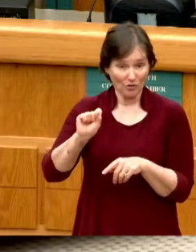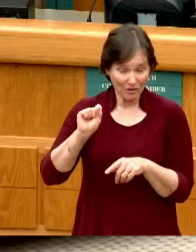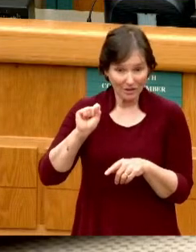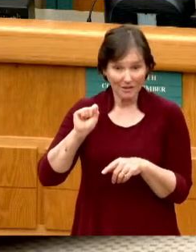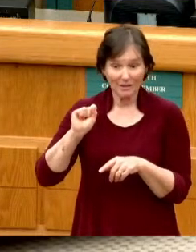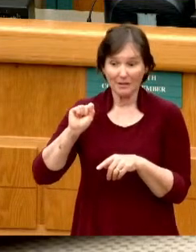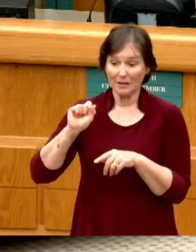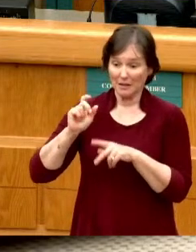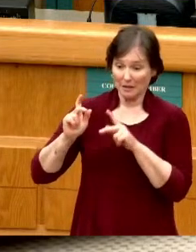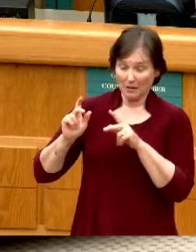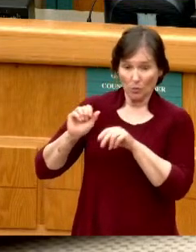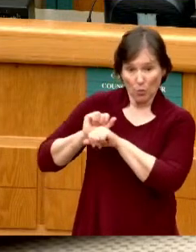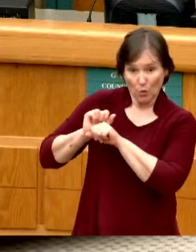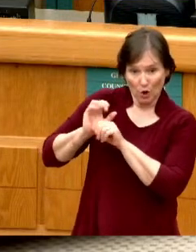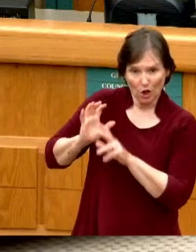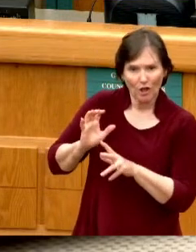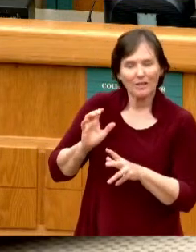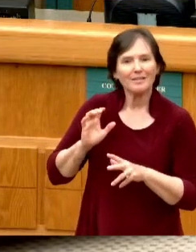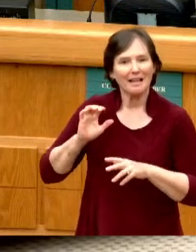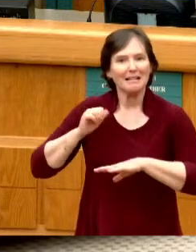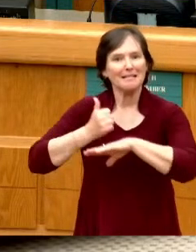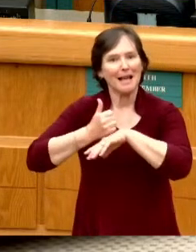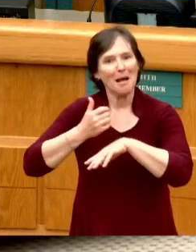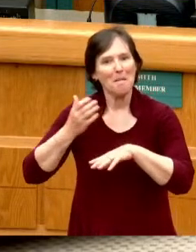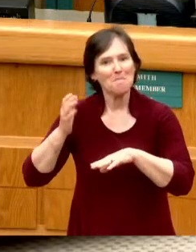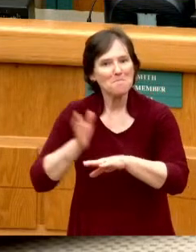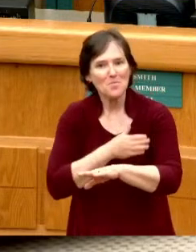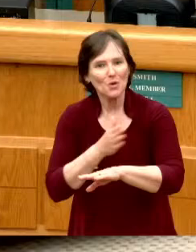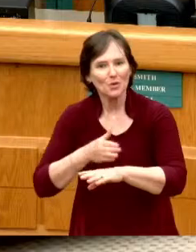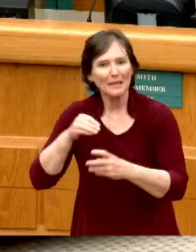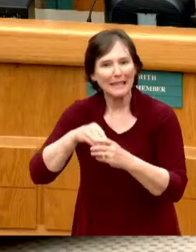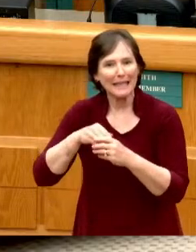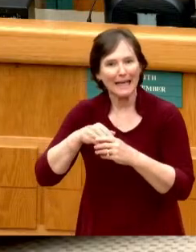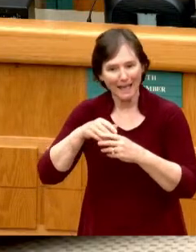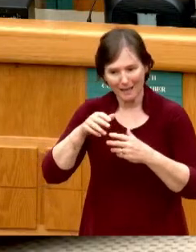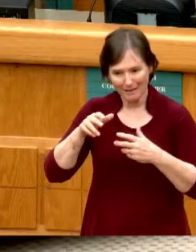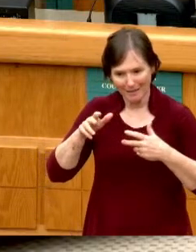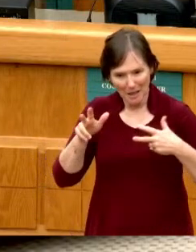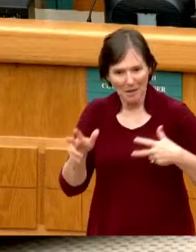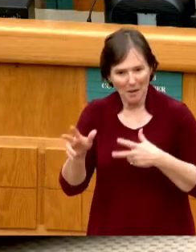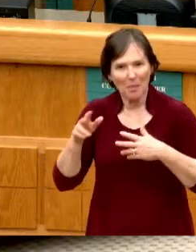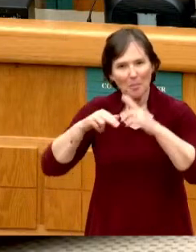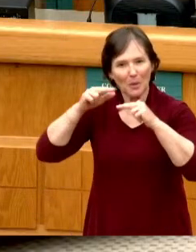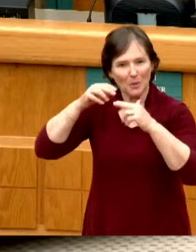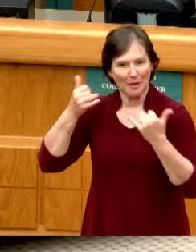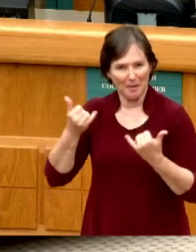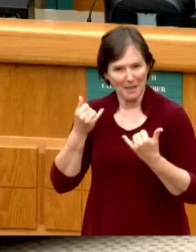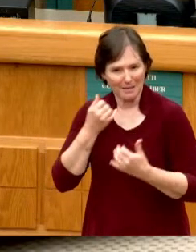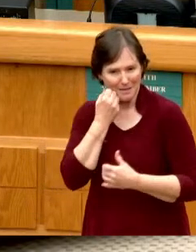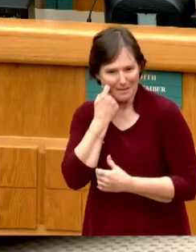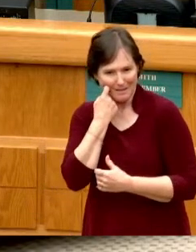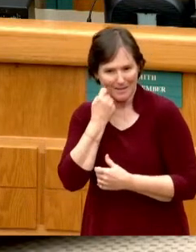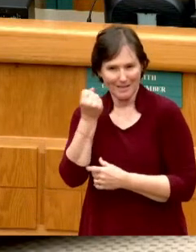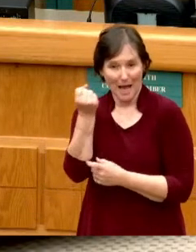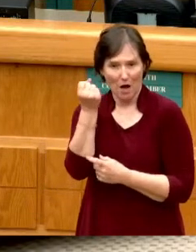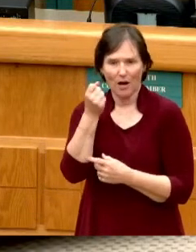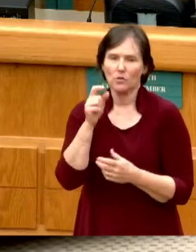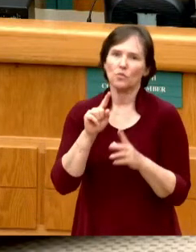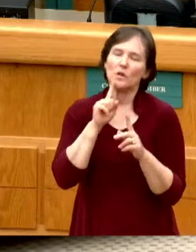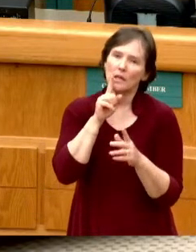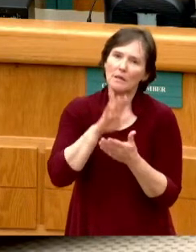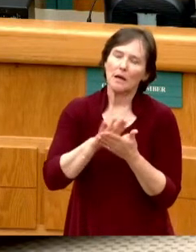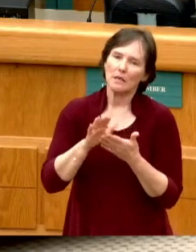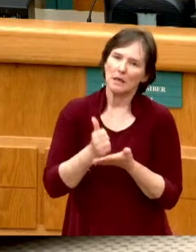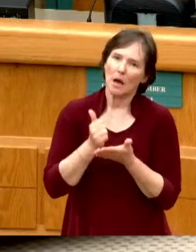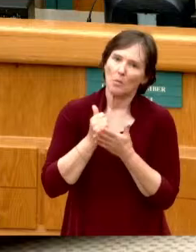this last Saturday, which really helps to be able to just keep going, keep vaccinating, keep doing what we need to do.